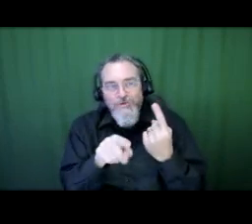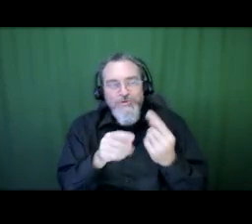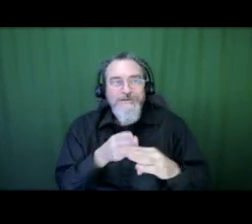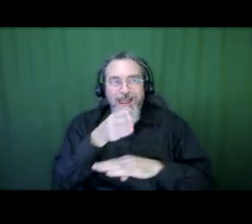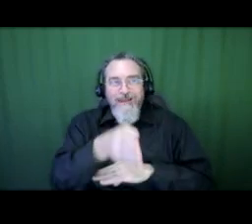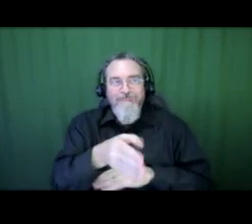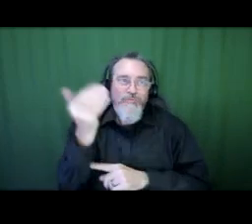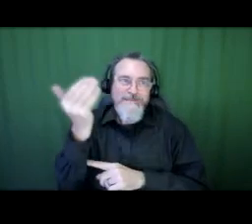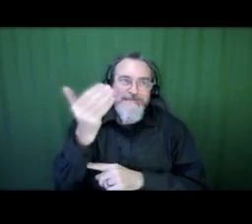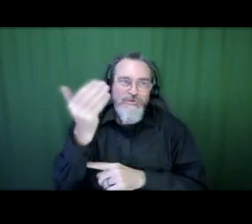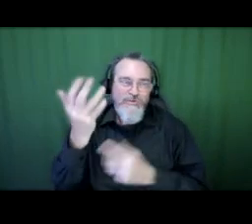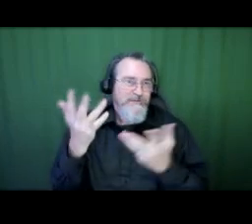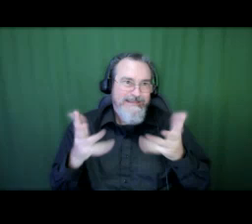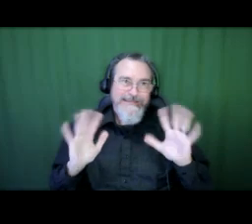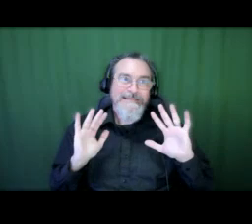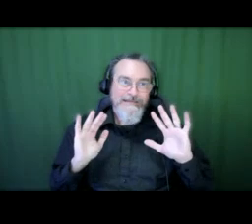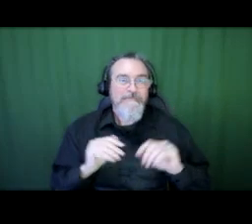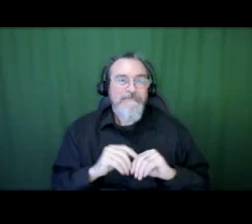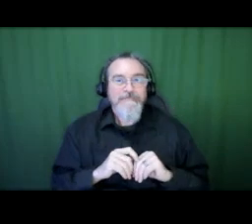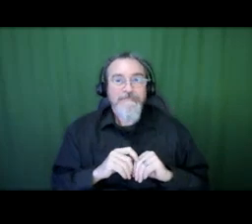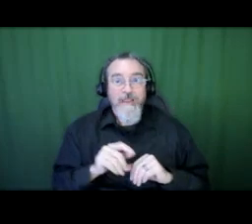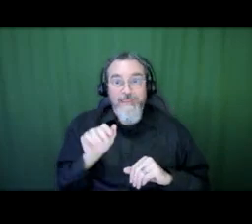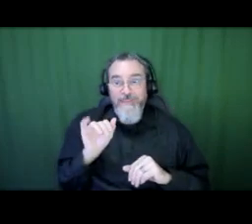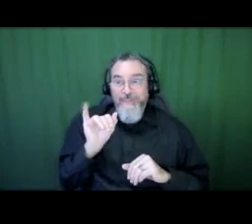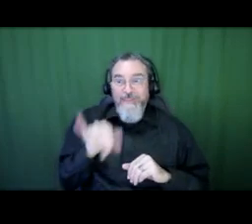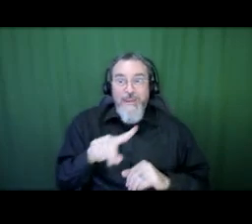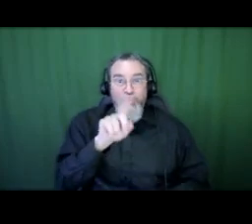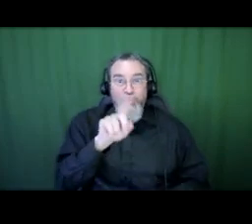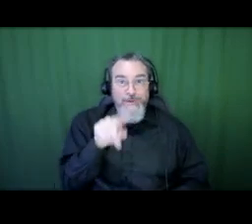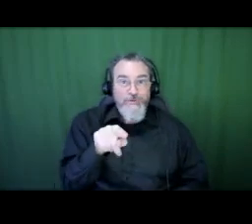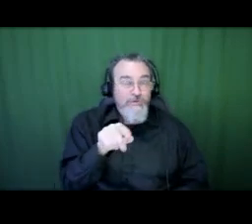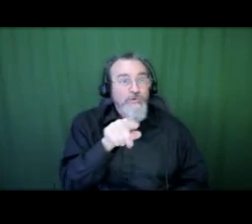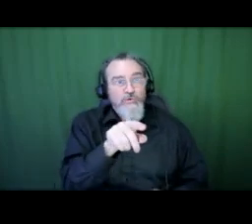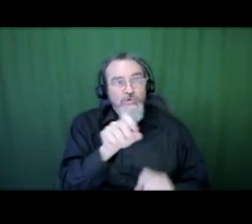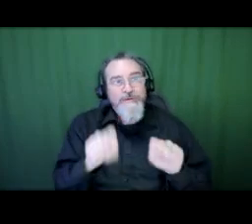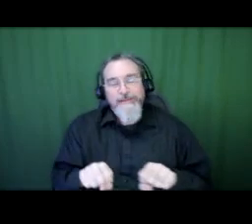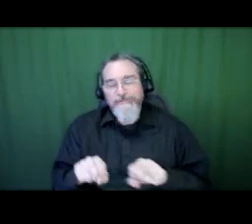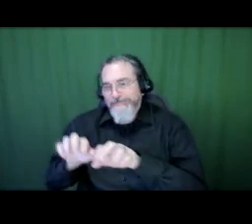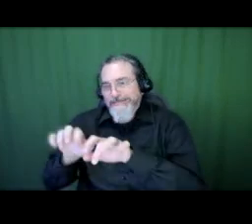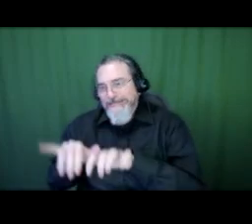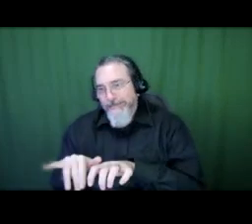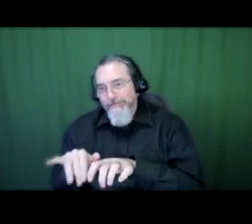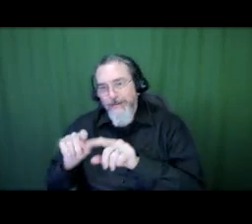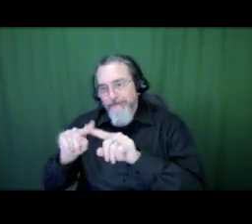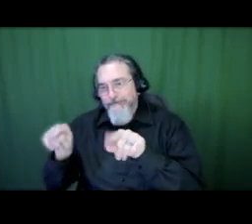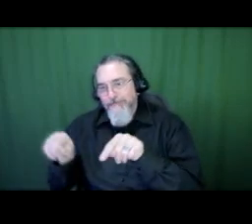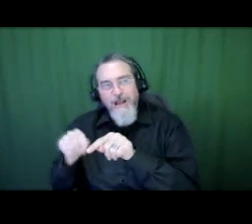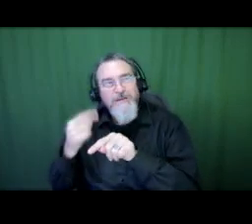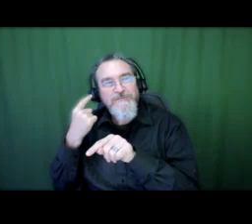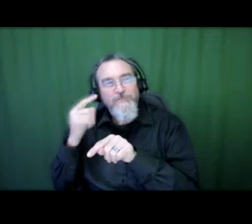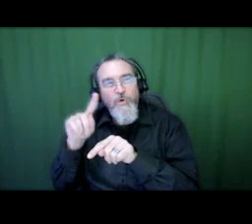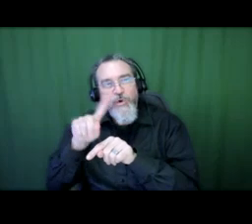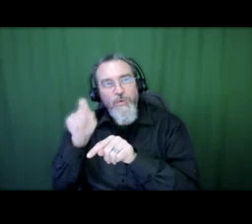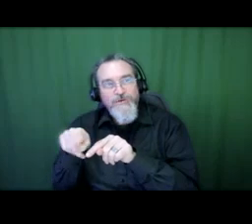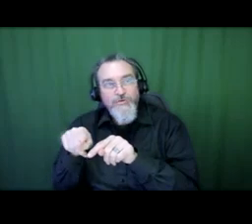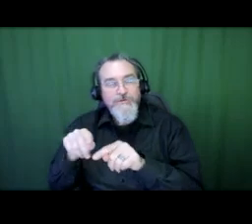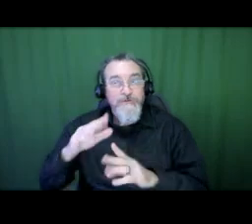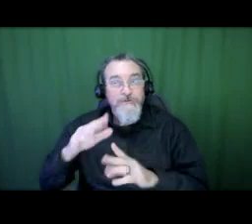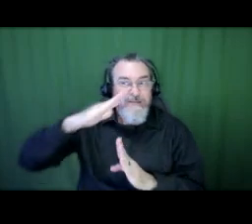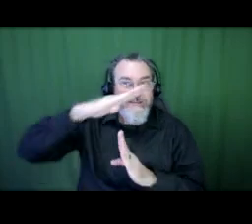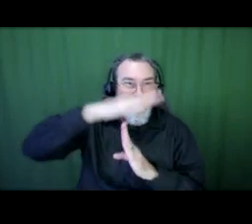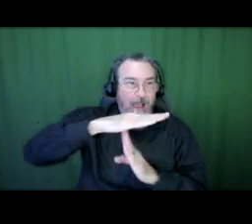presentation. And those questions, you can ask them within the question box, which is in the upper right hand of